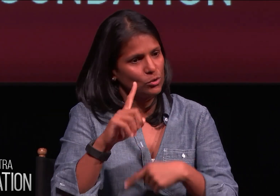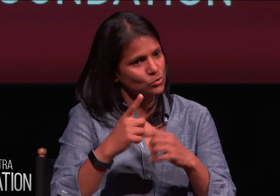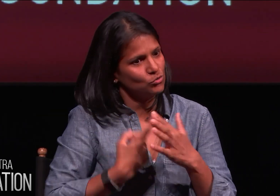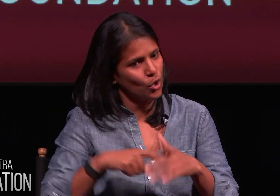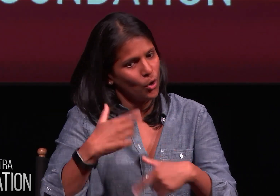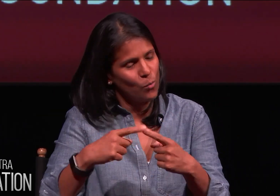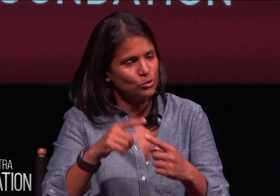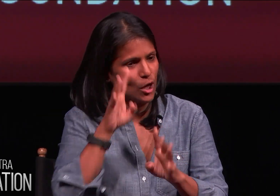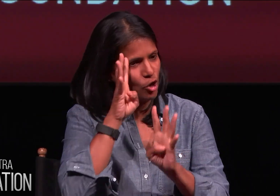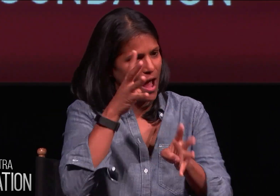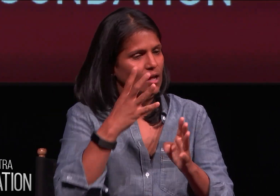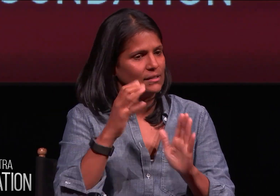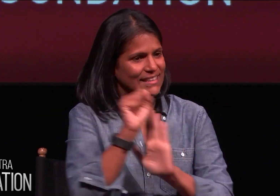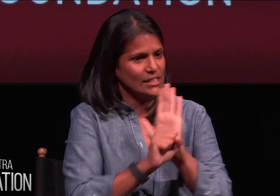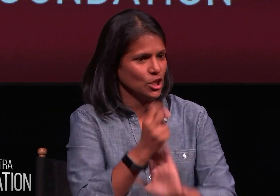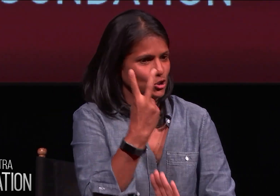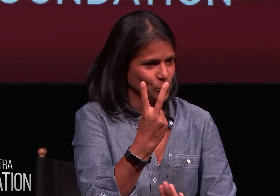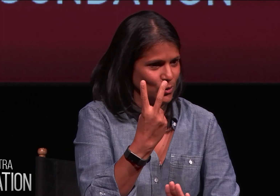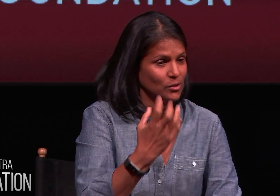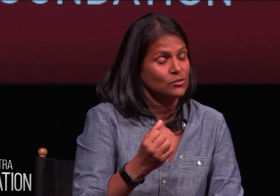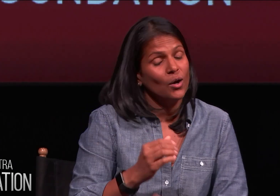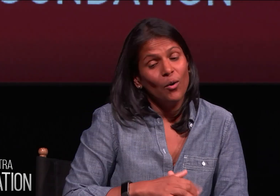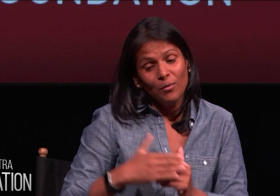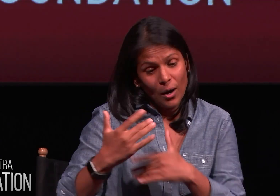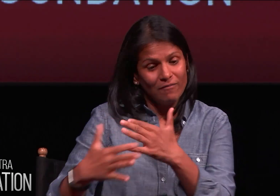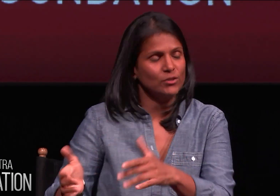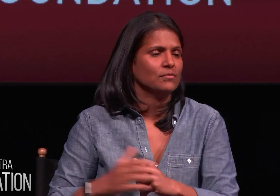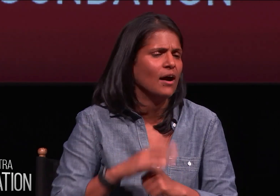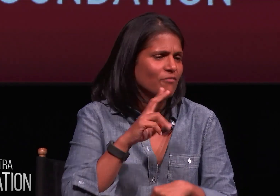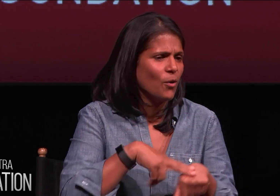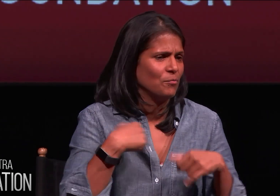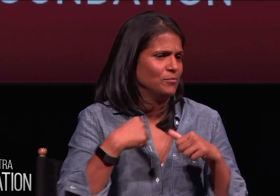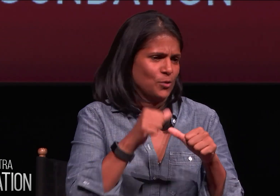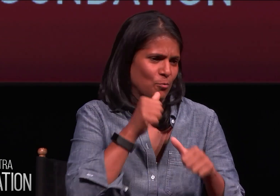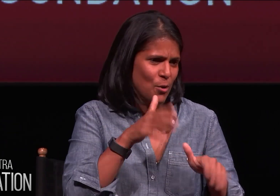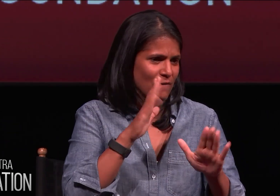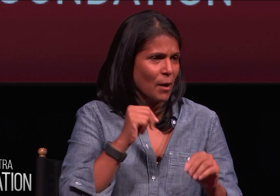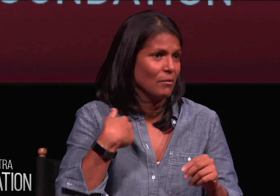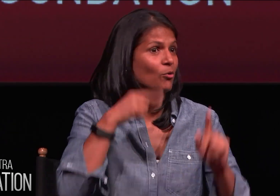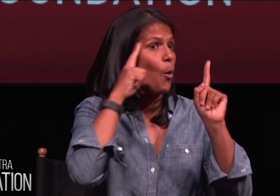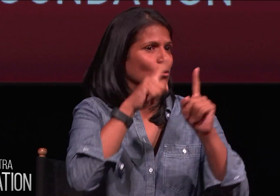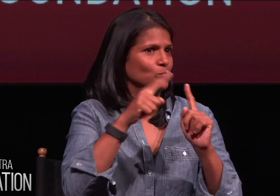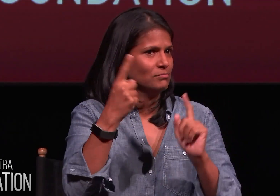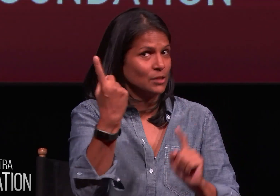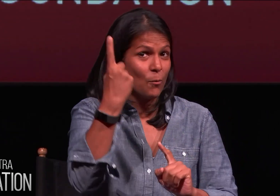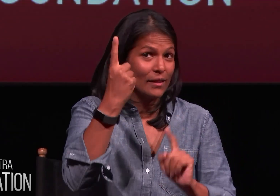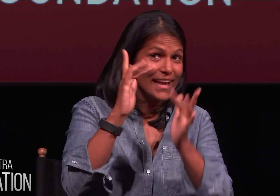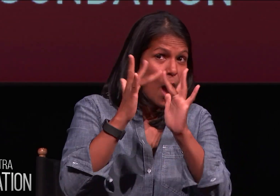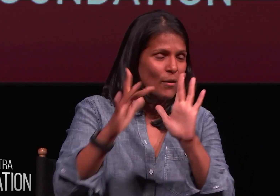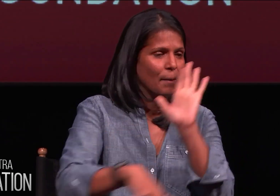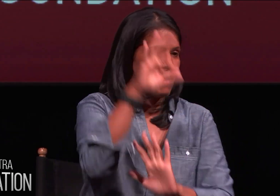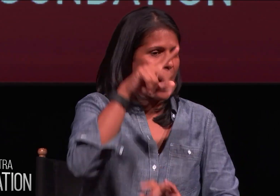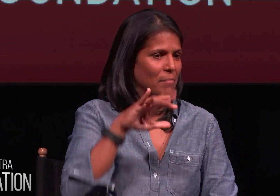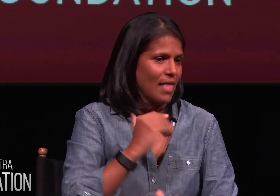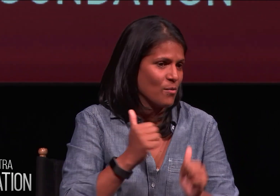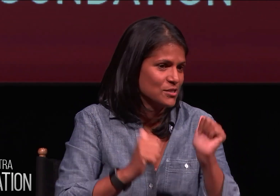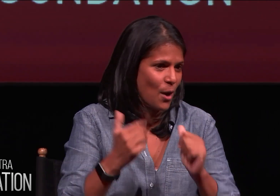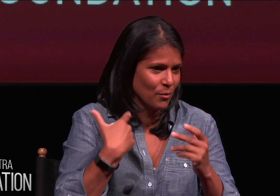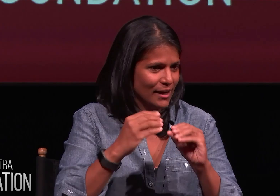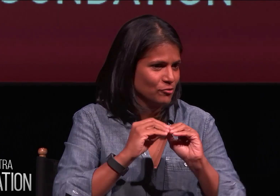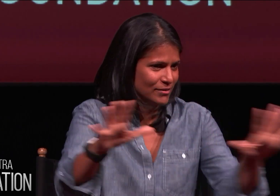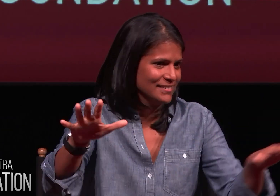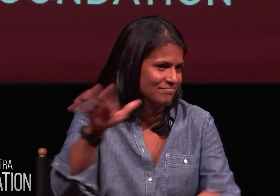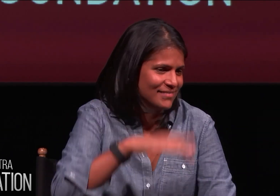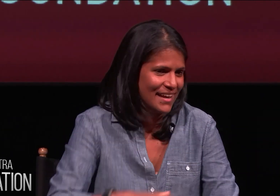series. And our ambition is to create a season 2 for it. So we're not giving up. Our hope is